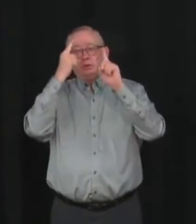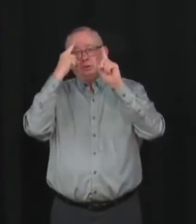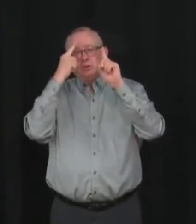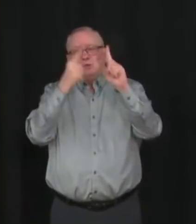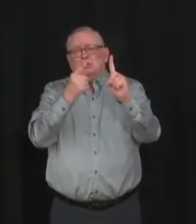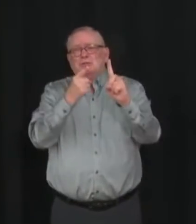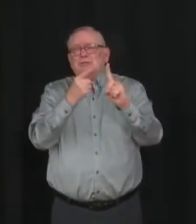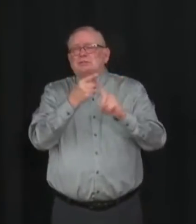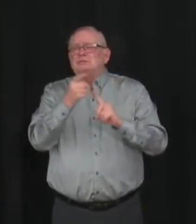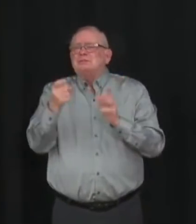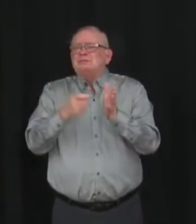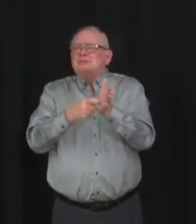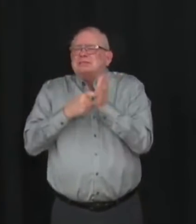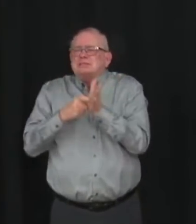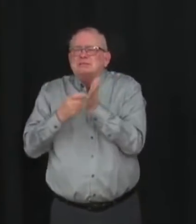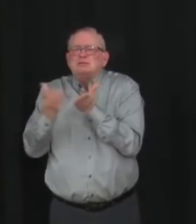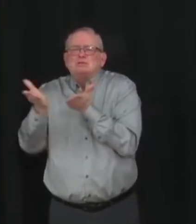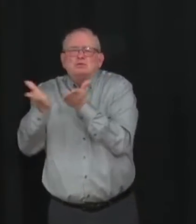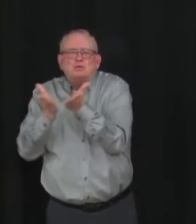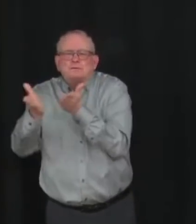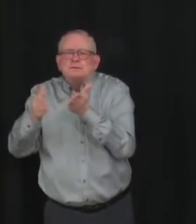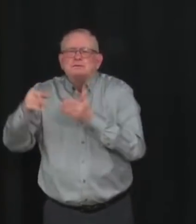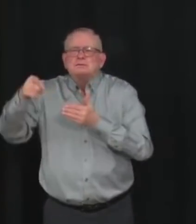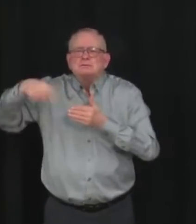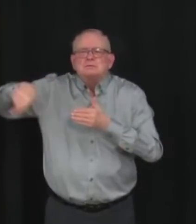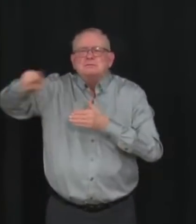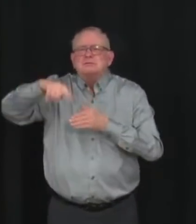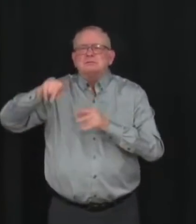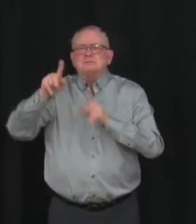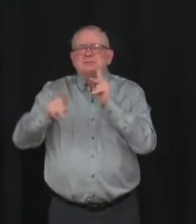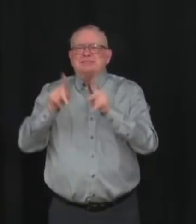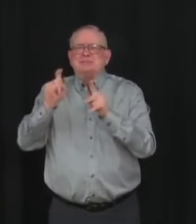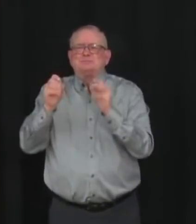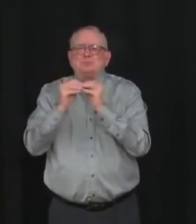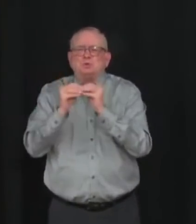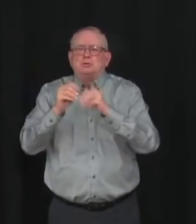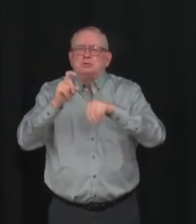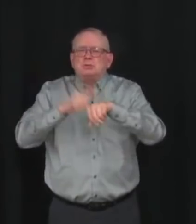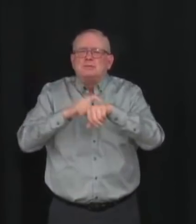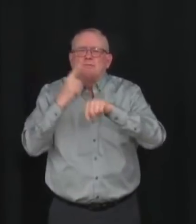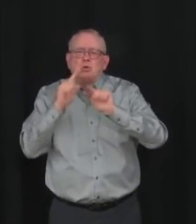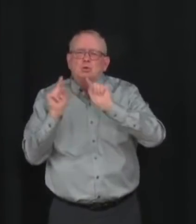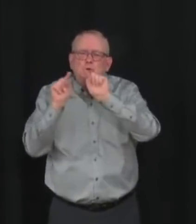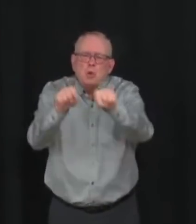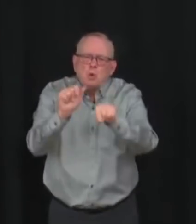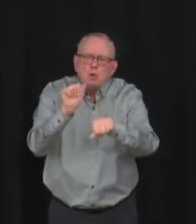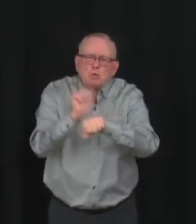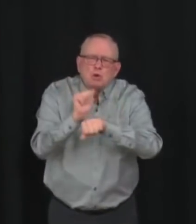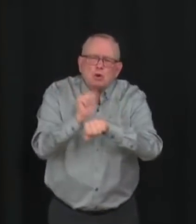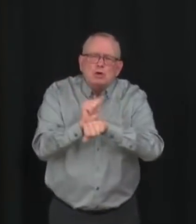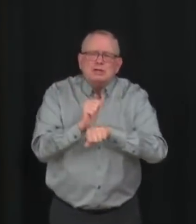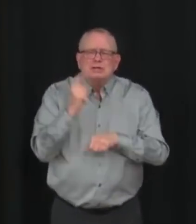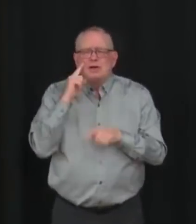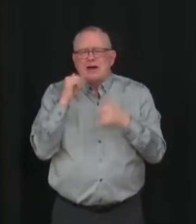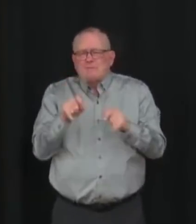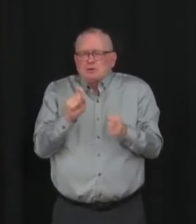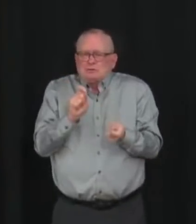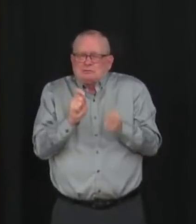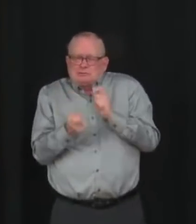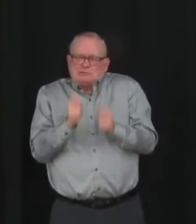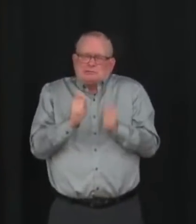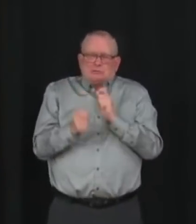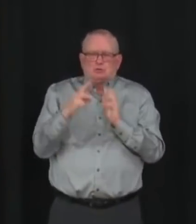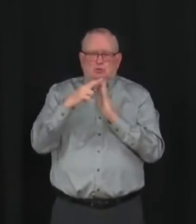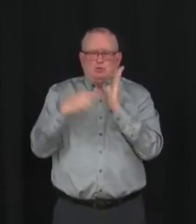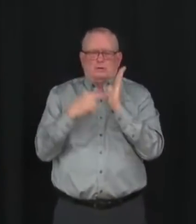help balance the need for continuity in the workforce, the well-being of Albertans, and our need to continue to